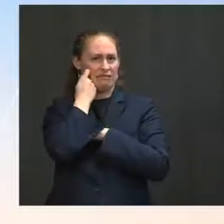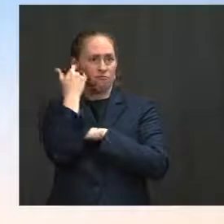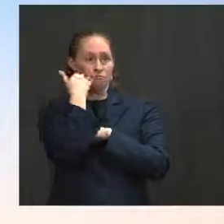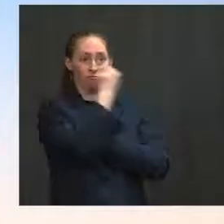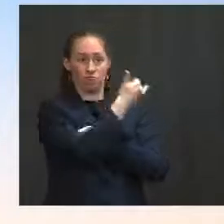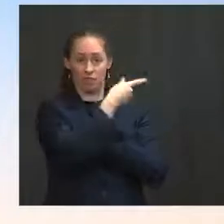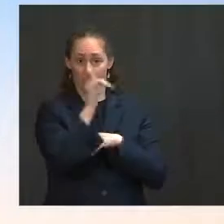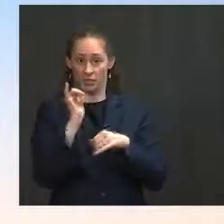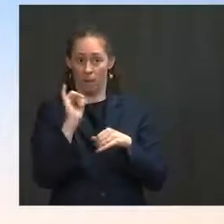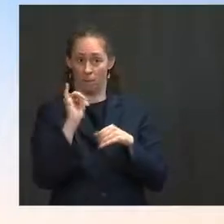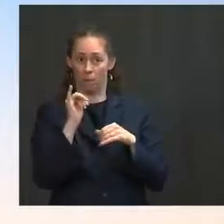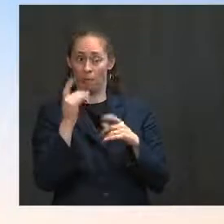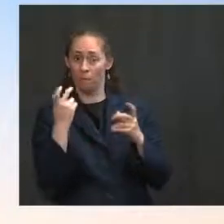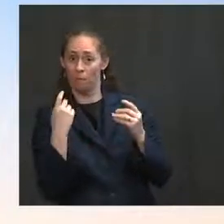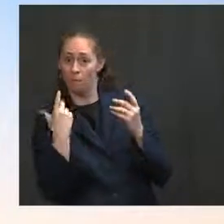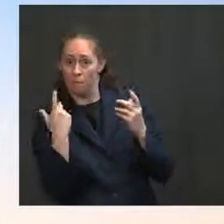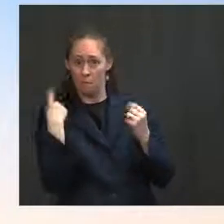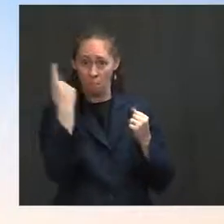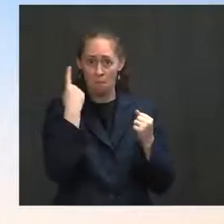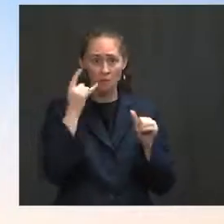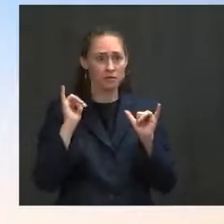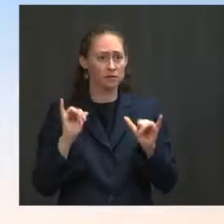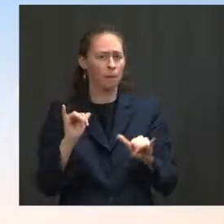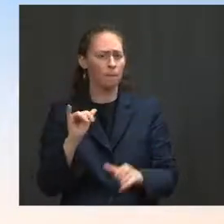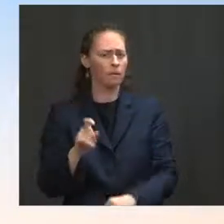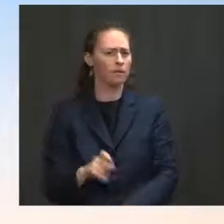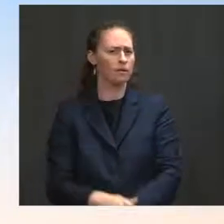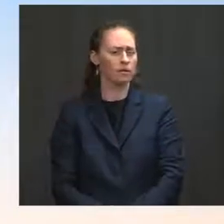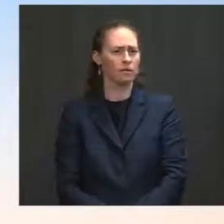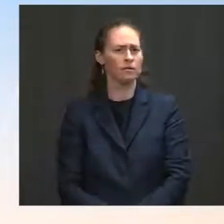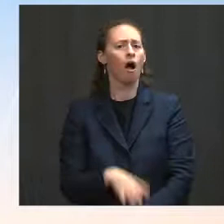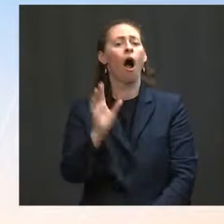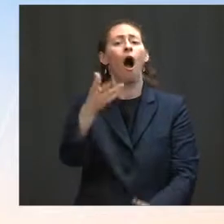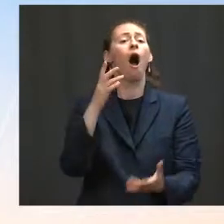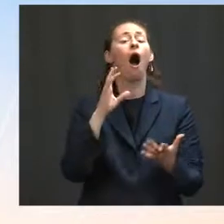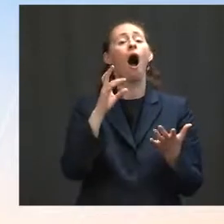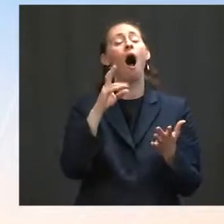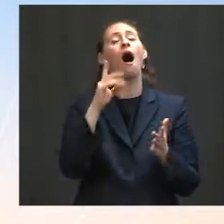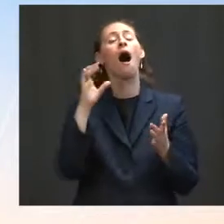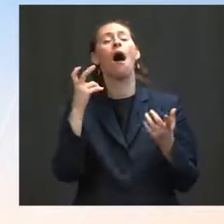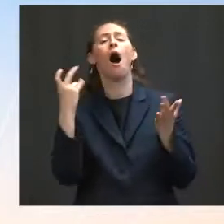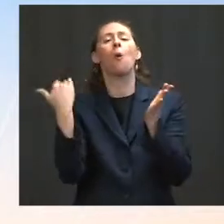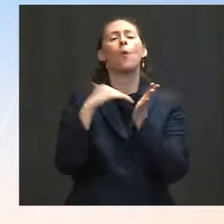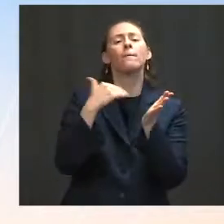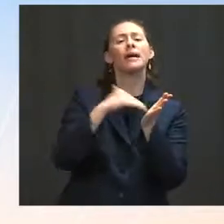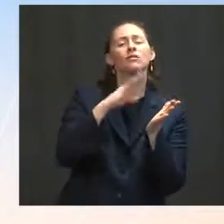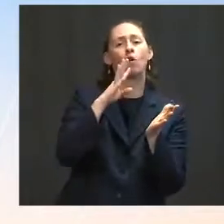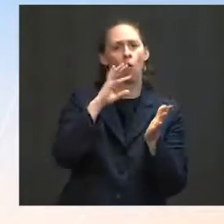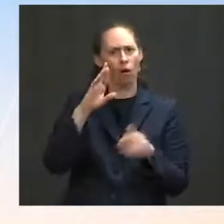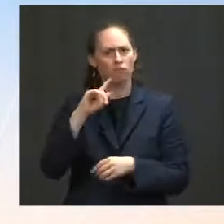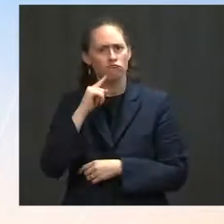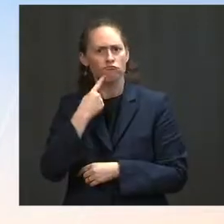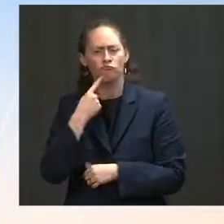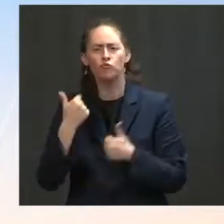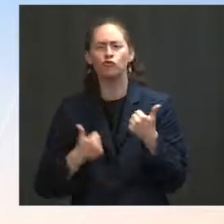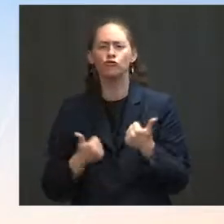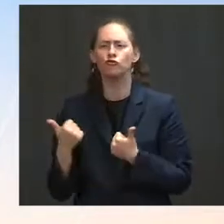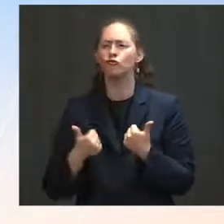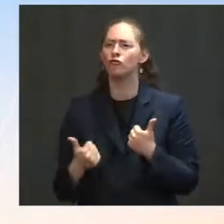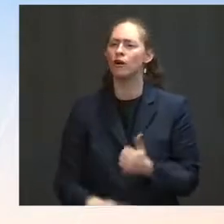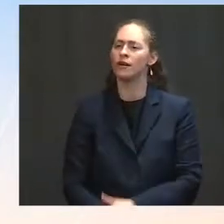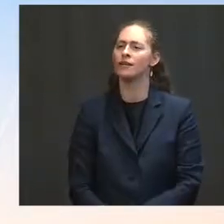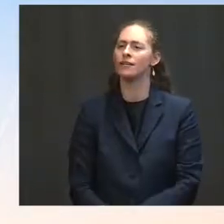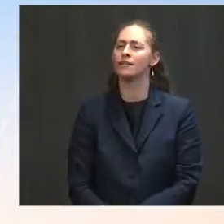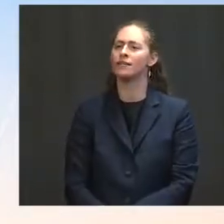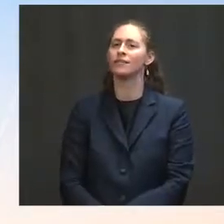it in any way, or did he just repeat it? Well, I think as the readout makes clear, he reiterated that the United States will take any